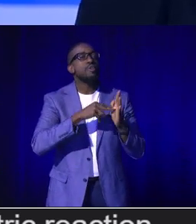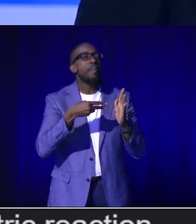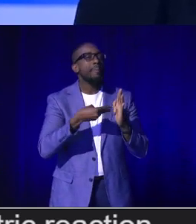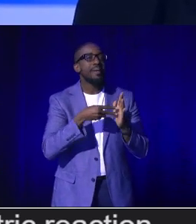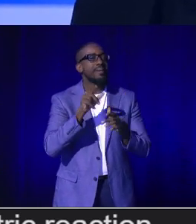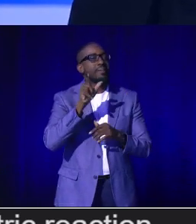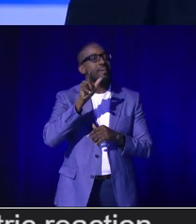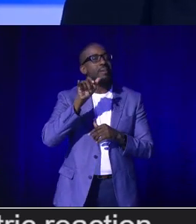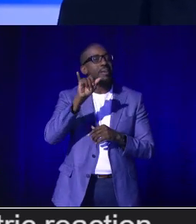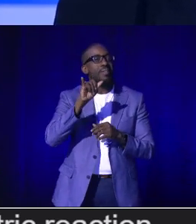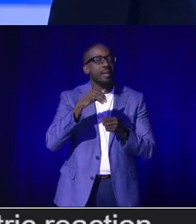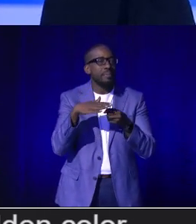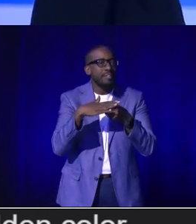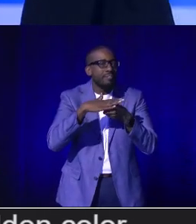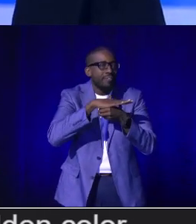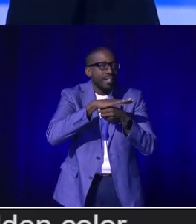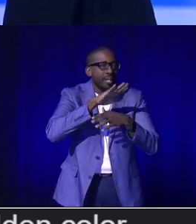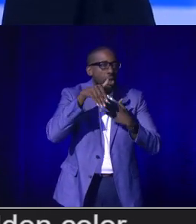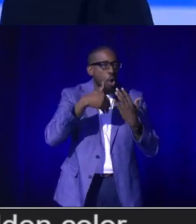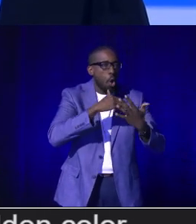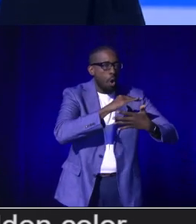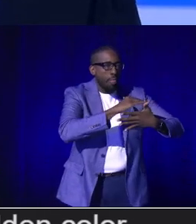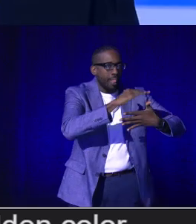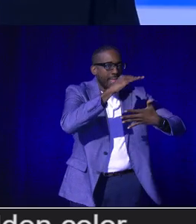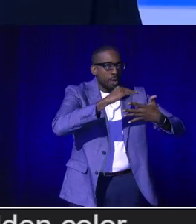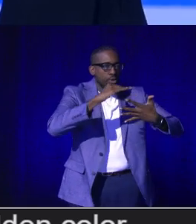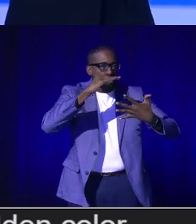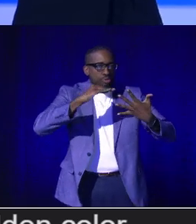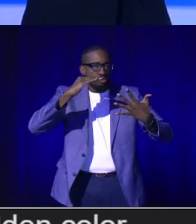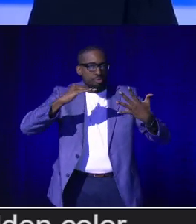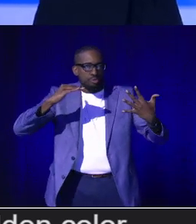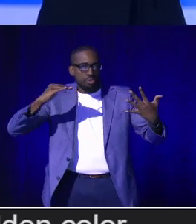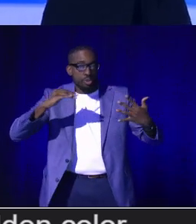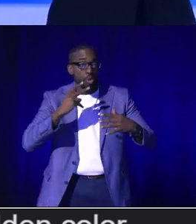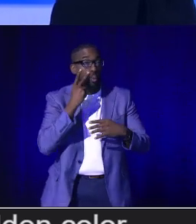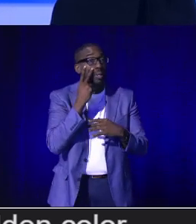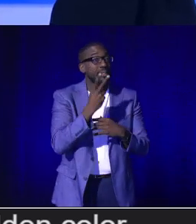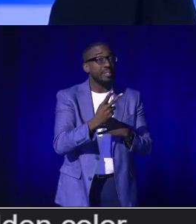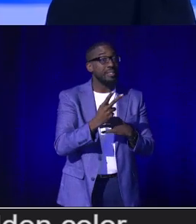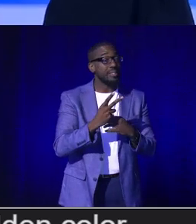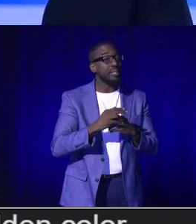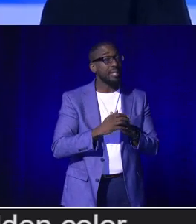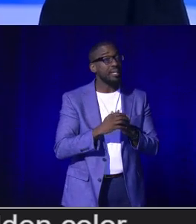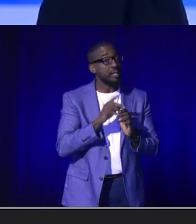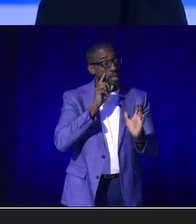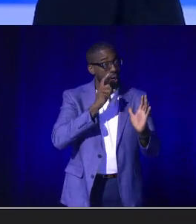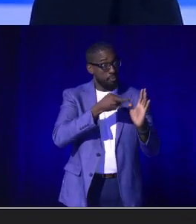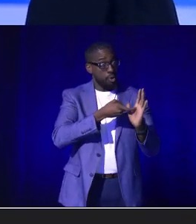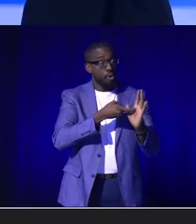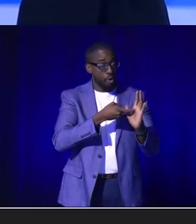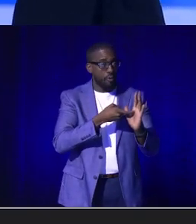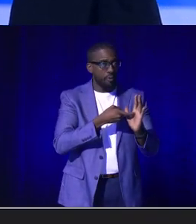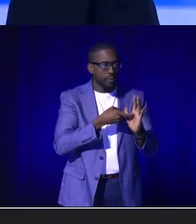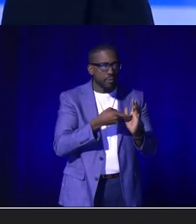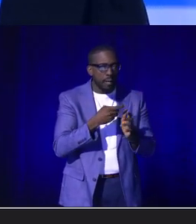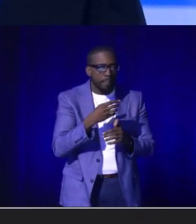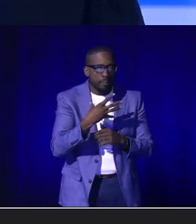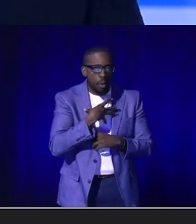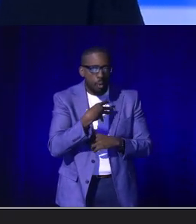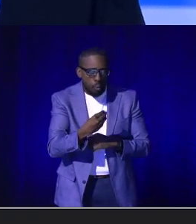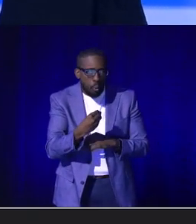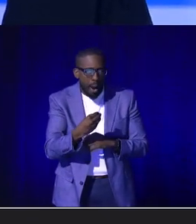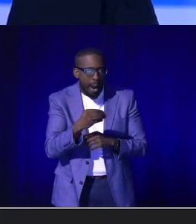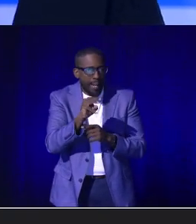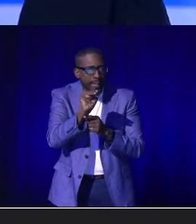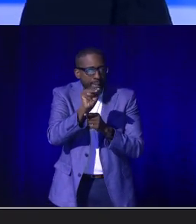And so we see this propagation of the lithium reaction front, and then we also begin to observe some bright white metallic